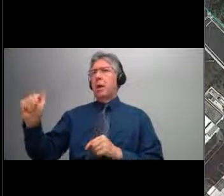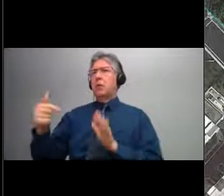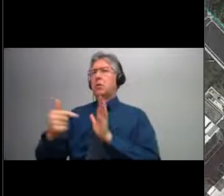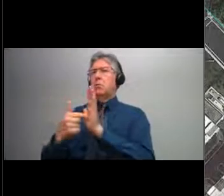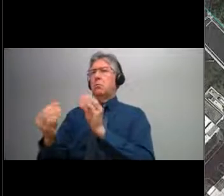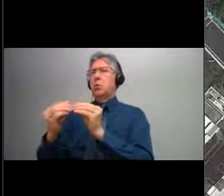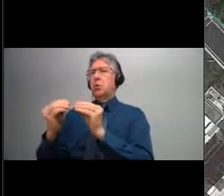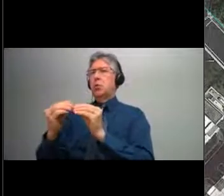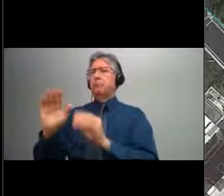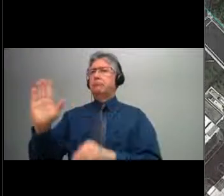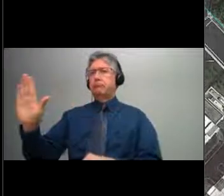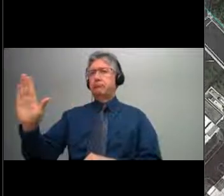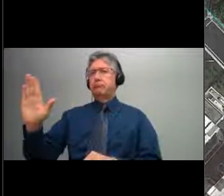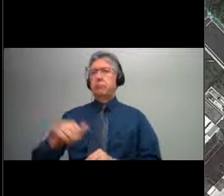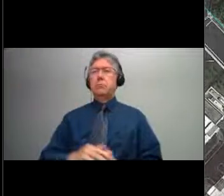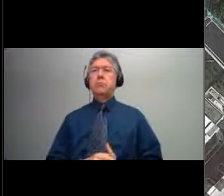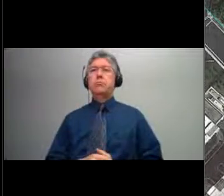slides.